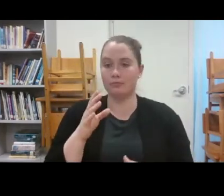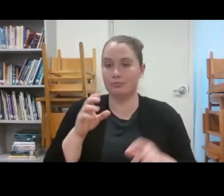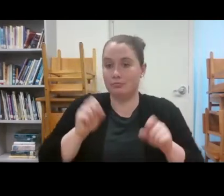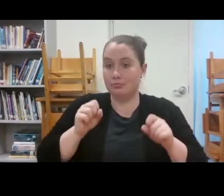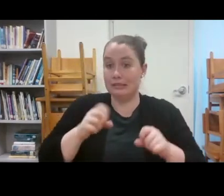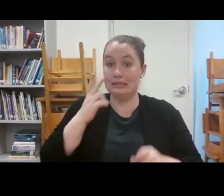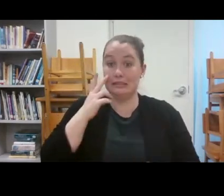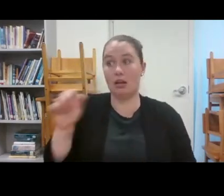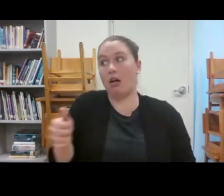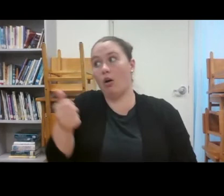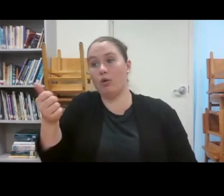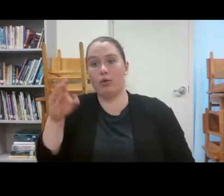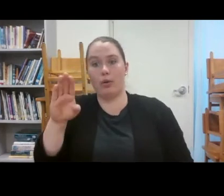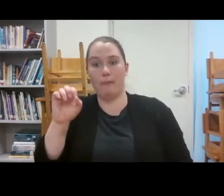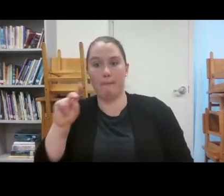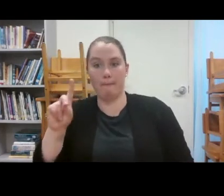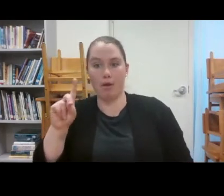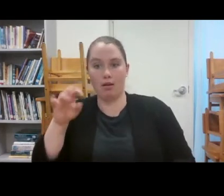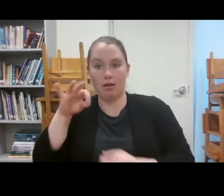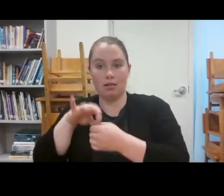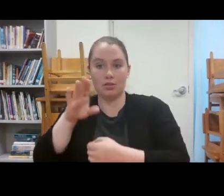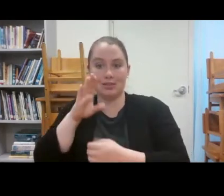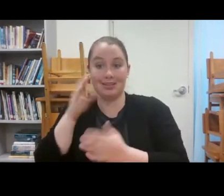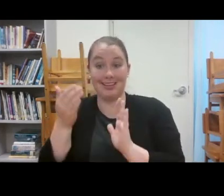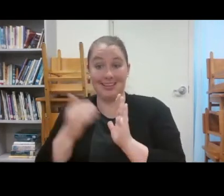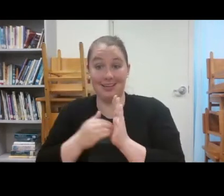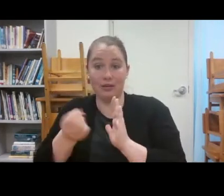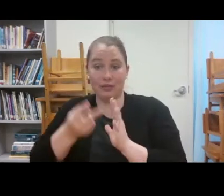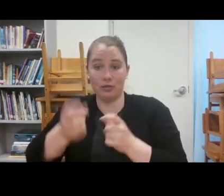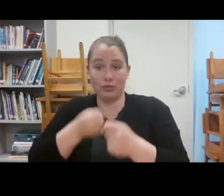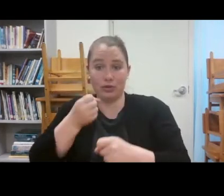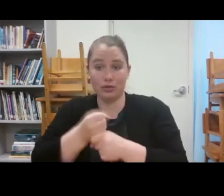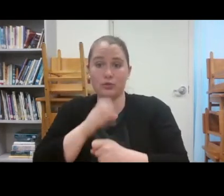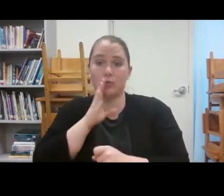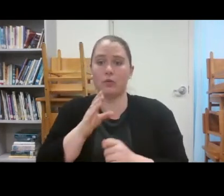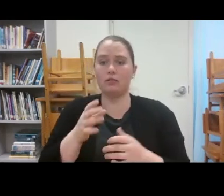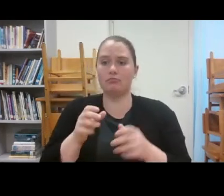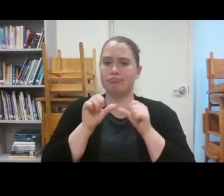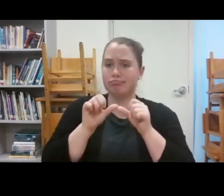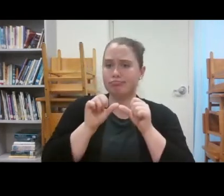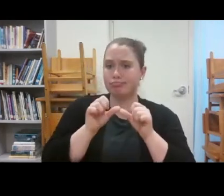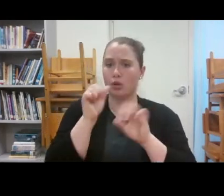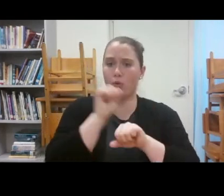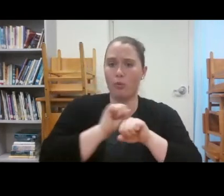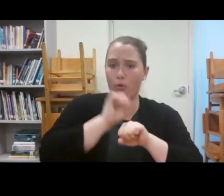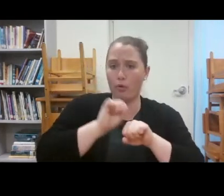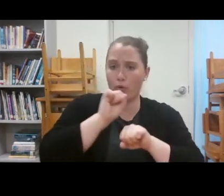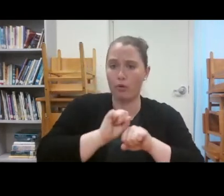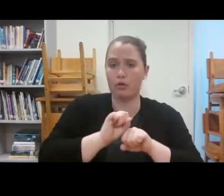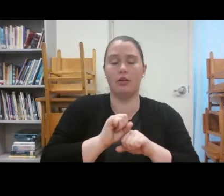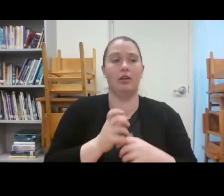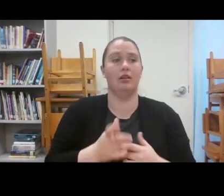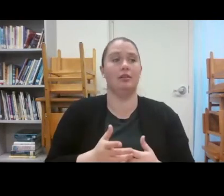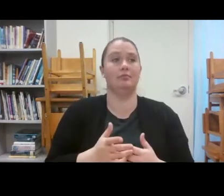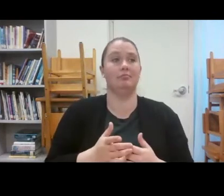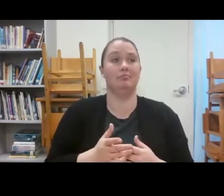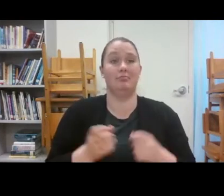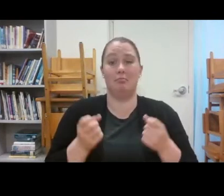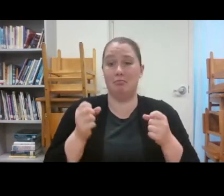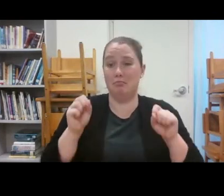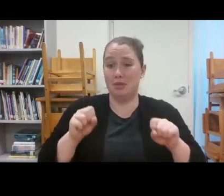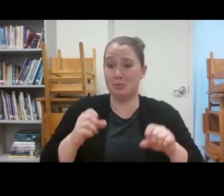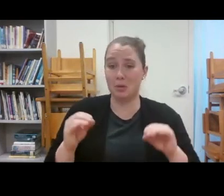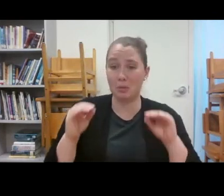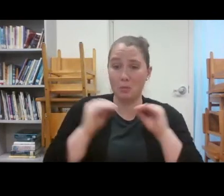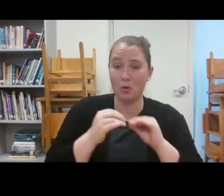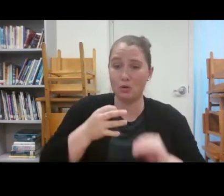bond election here in a few years to keep the work going, and maybe even sooner for your